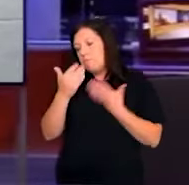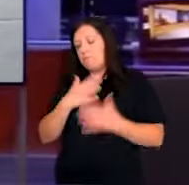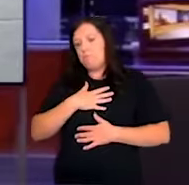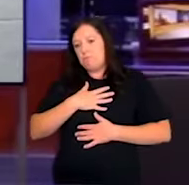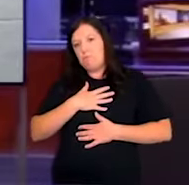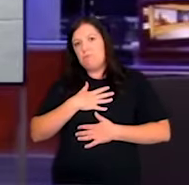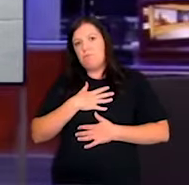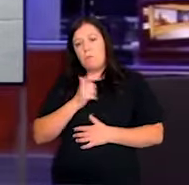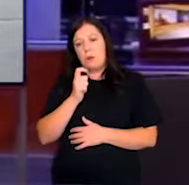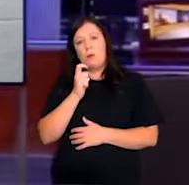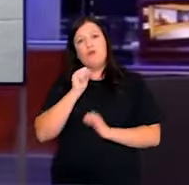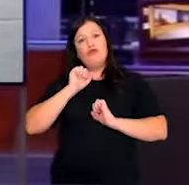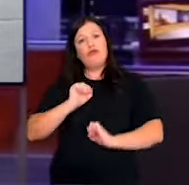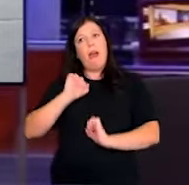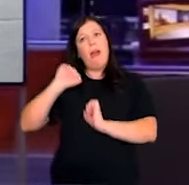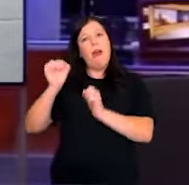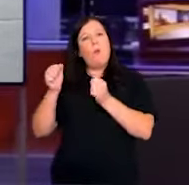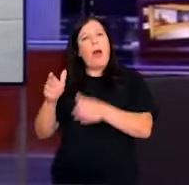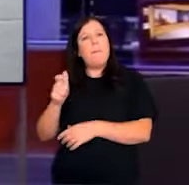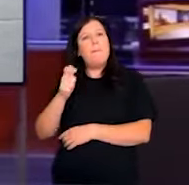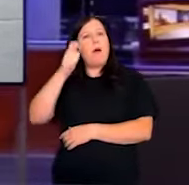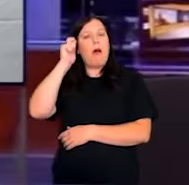a barber's chair.